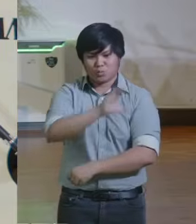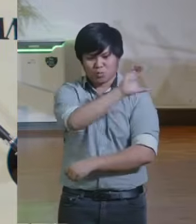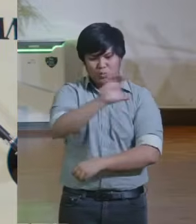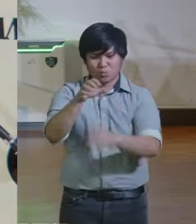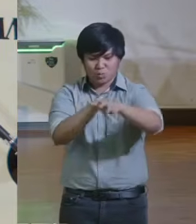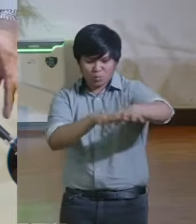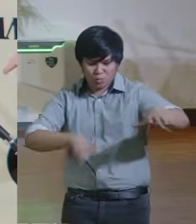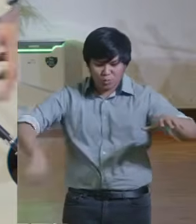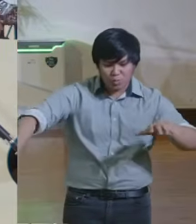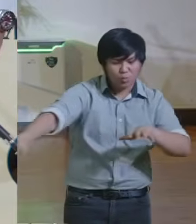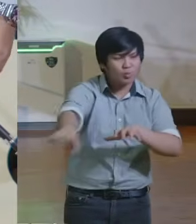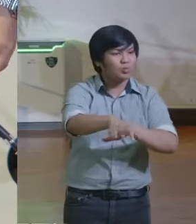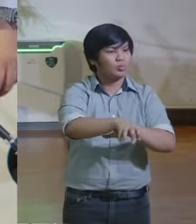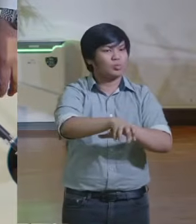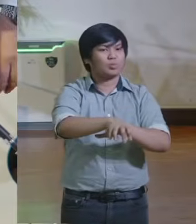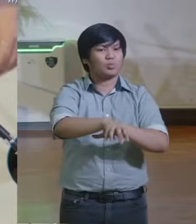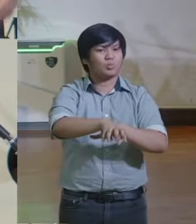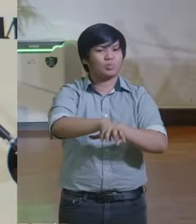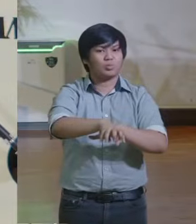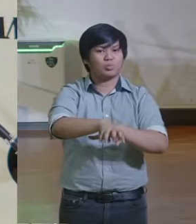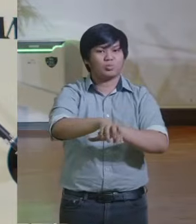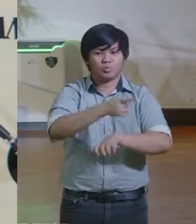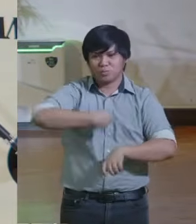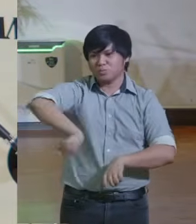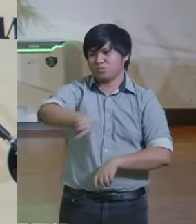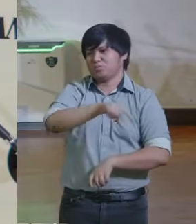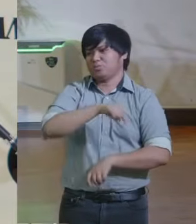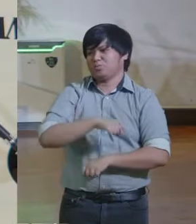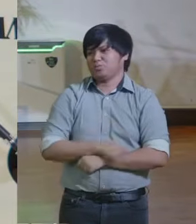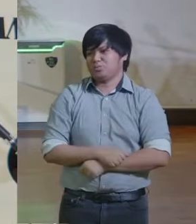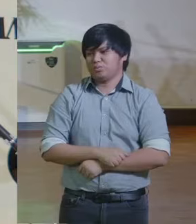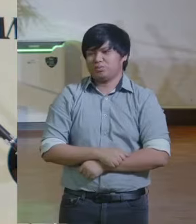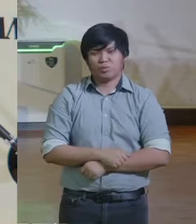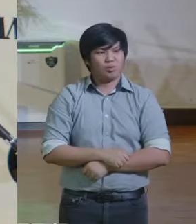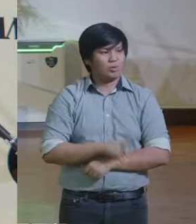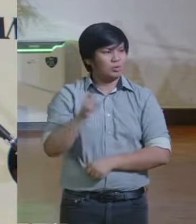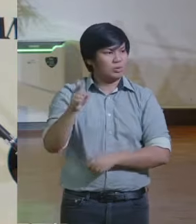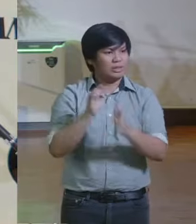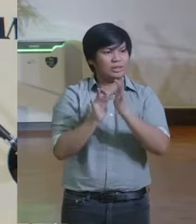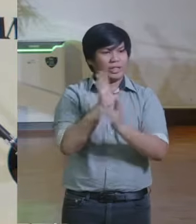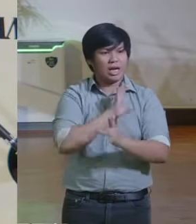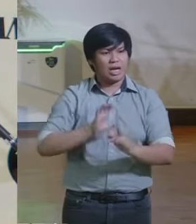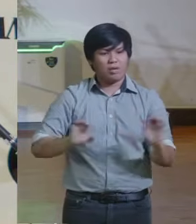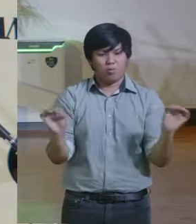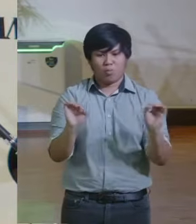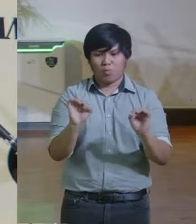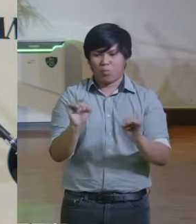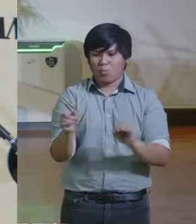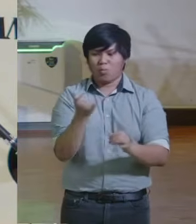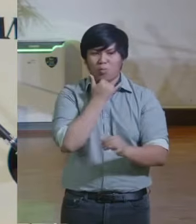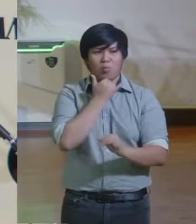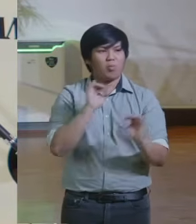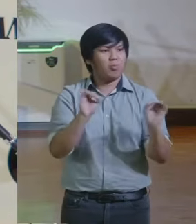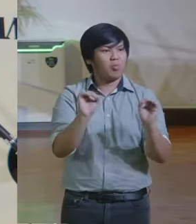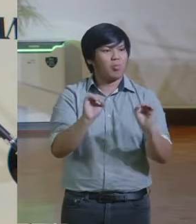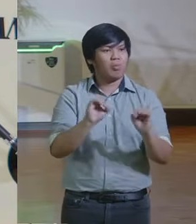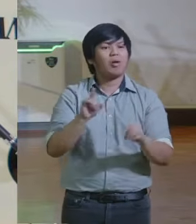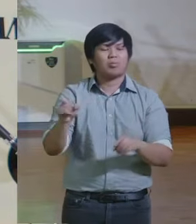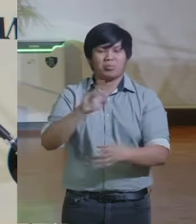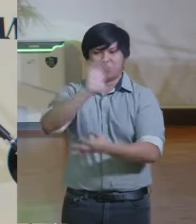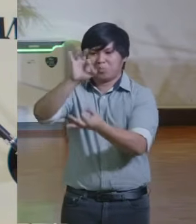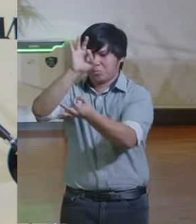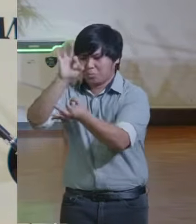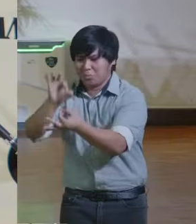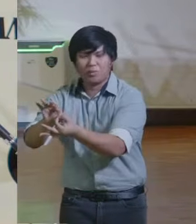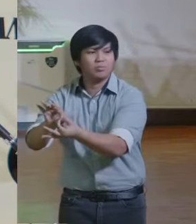ating walang salang substitute. Walang salang substitute. Yun ang kaparaanan kung paano binibigay